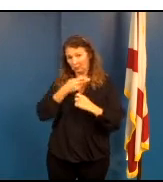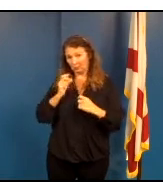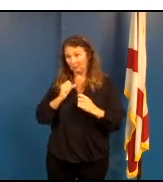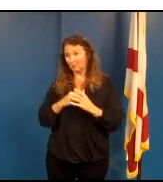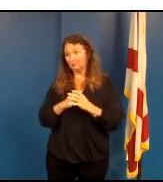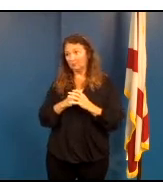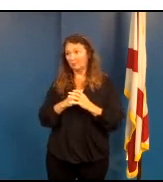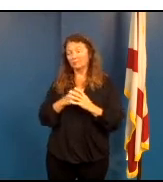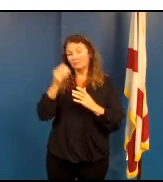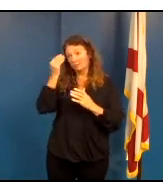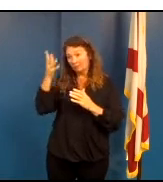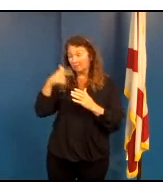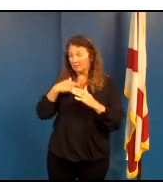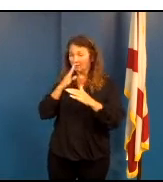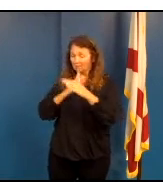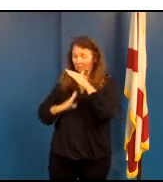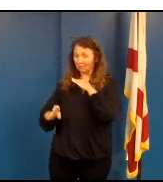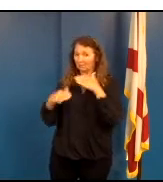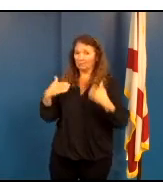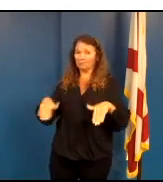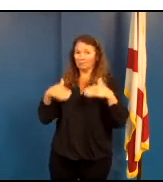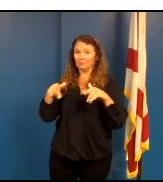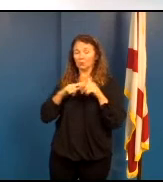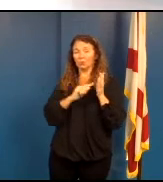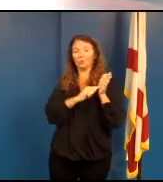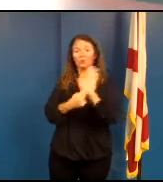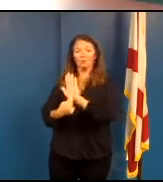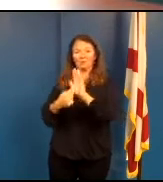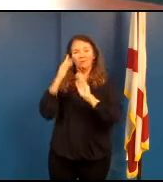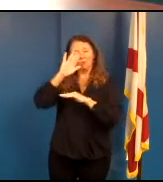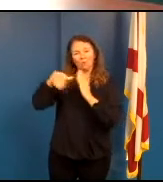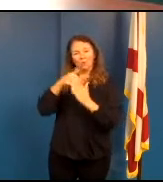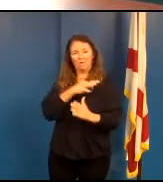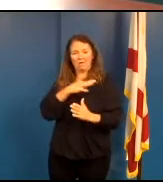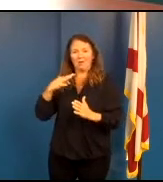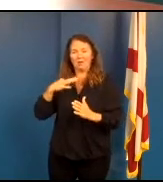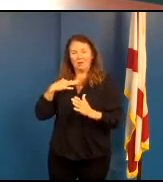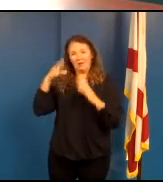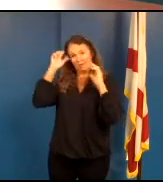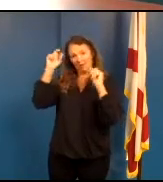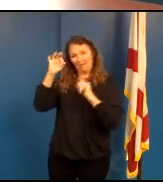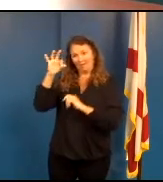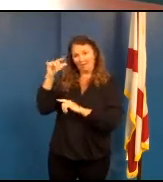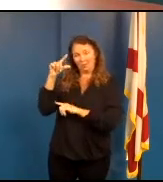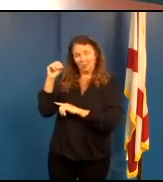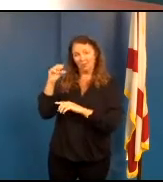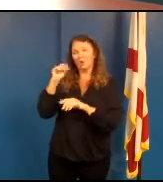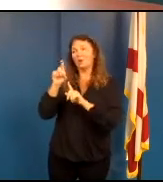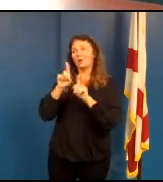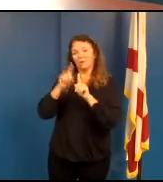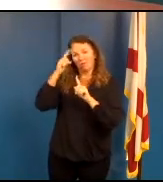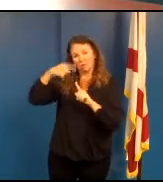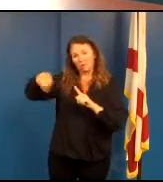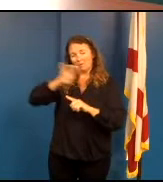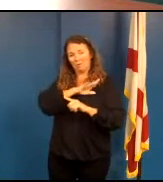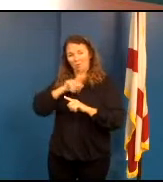I'd like to say I'm humbled and honored to both represent the faculty as president of FGO, as well as address this board